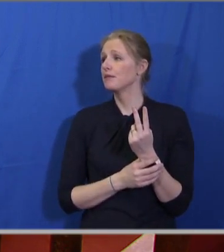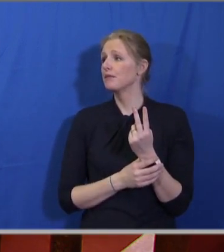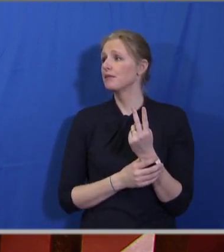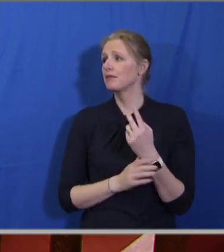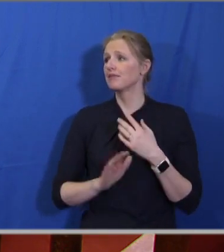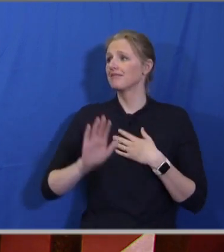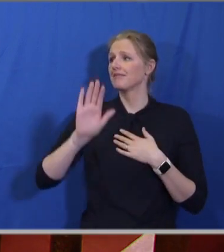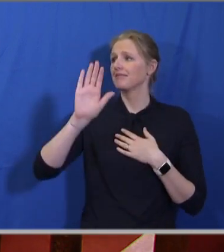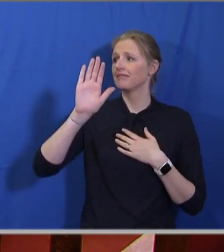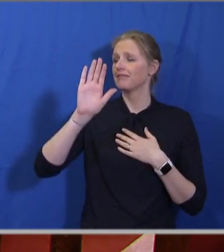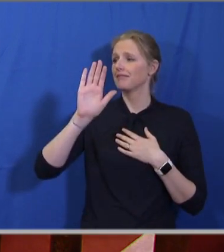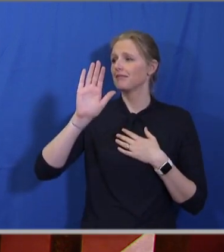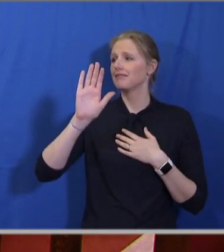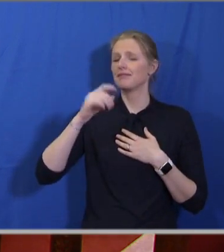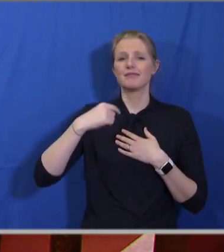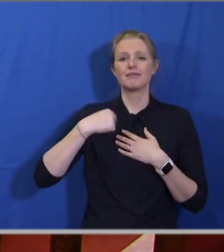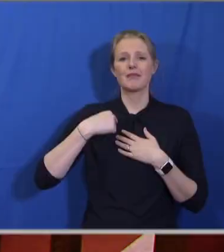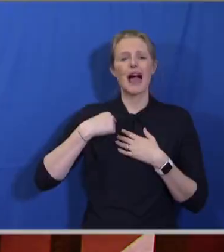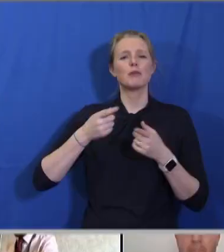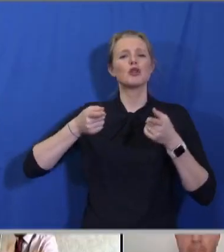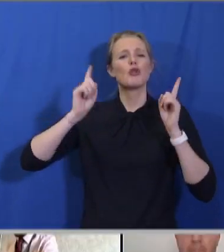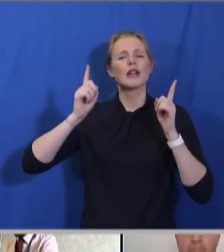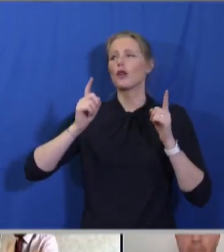Chair, Gerard Cassidy here. I'm the Director of Primary Care.